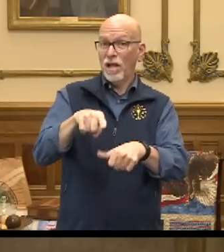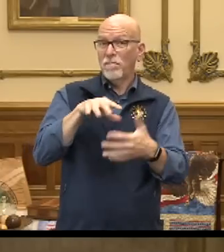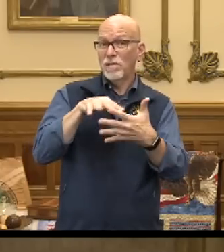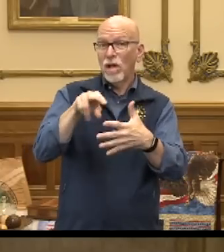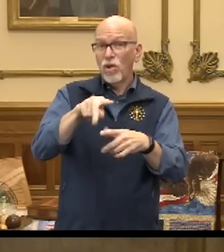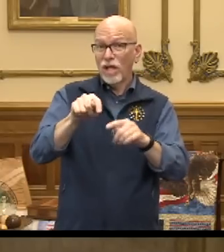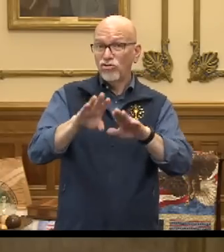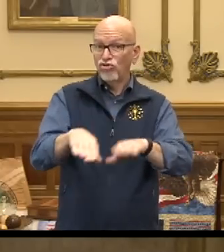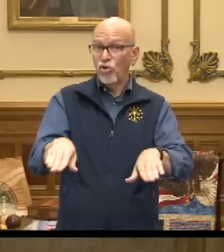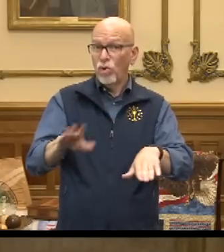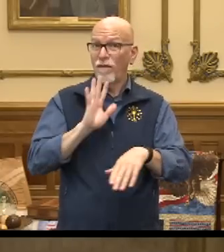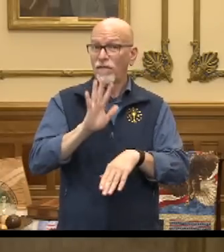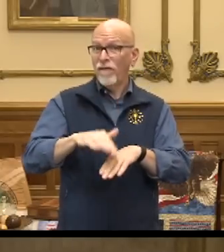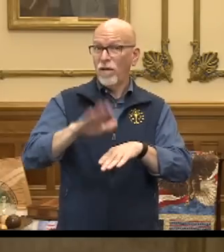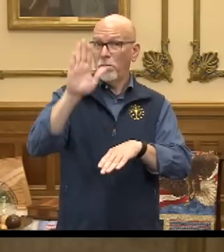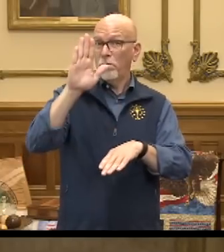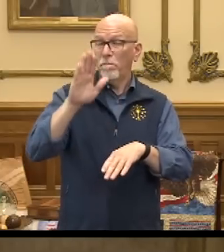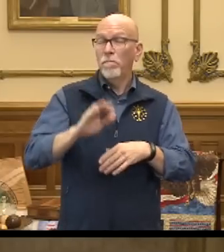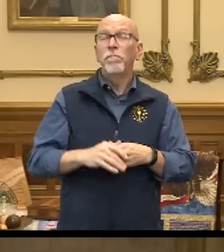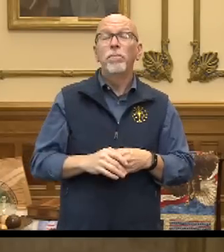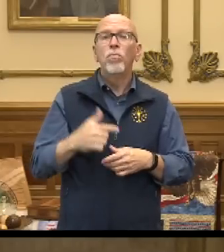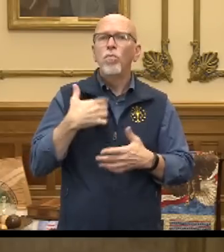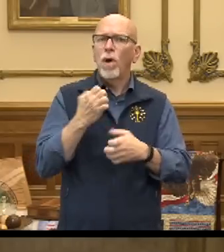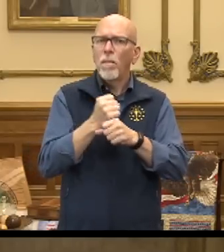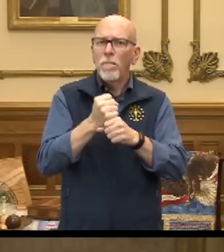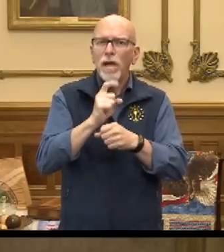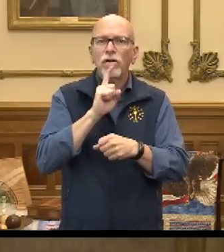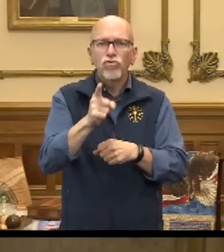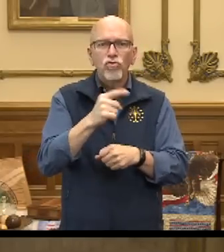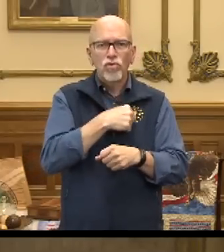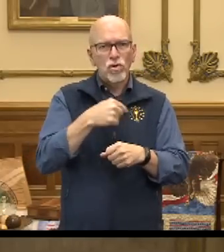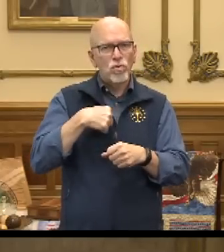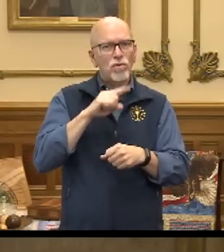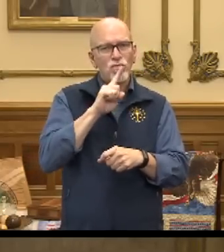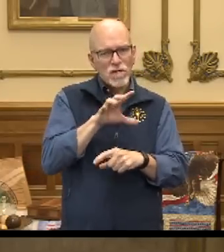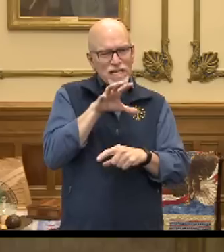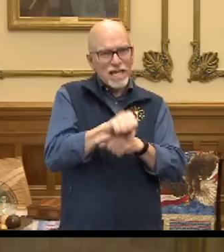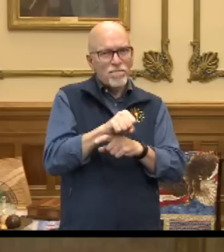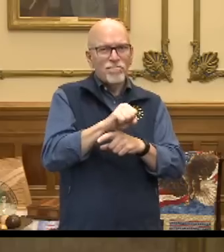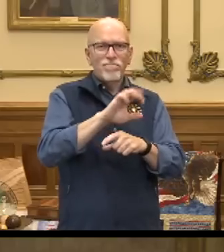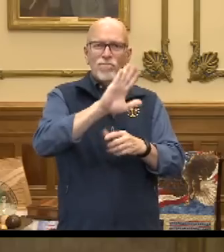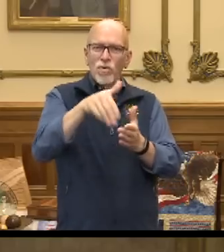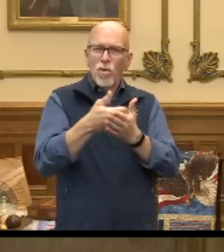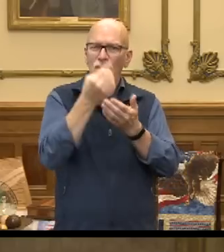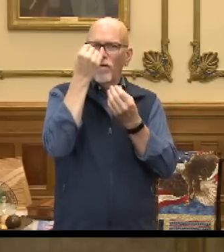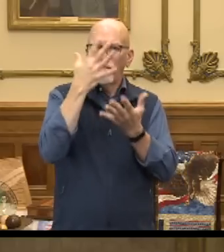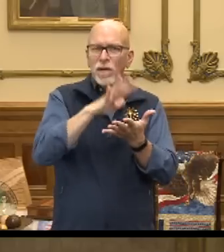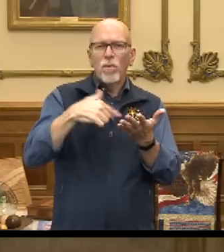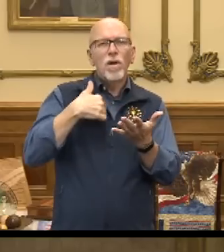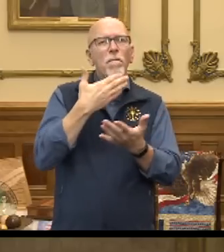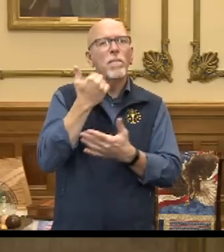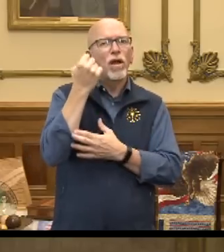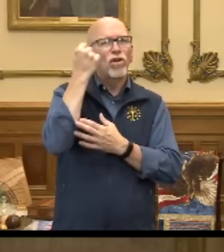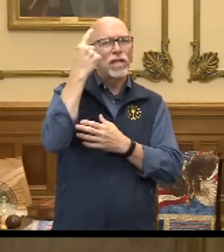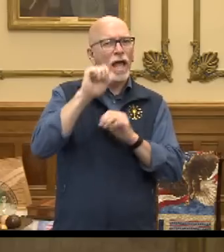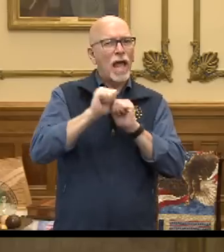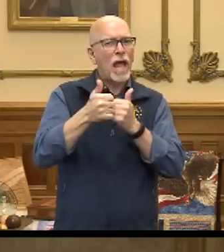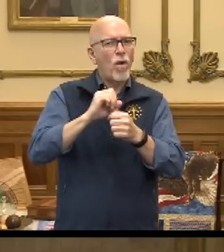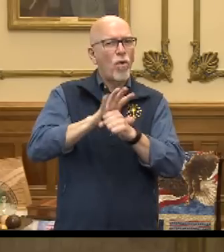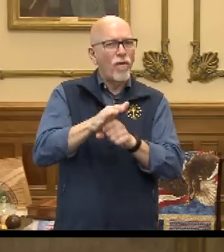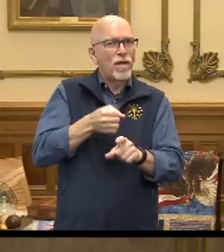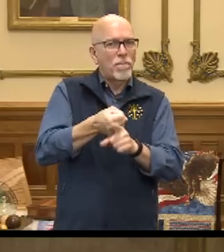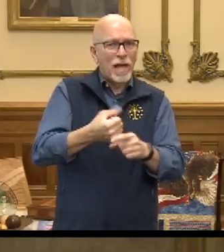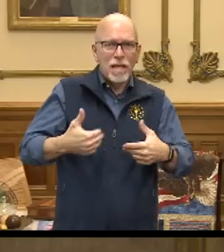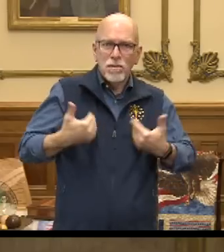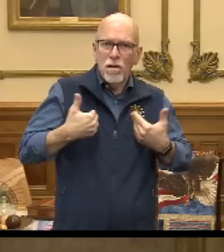children age 5 and above, so we really want to ensure that we capture data that will help us to better understand how COVID is impacting our